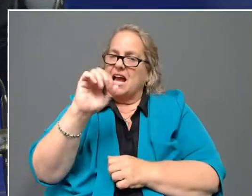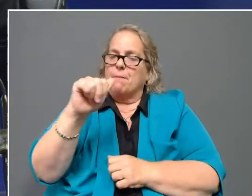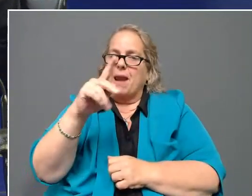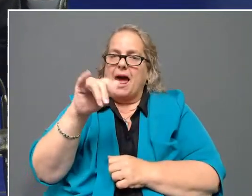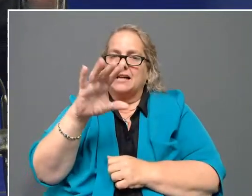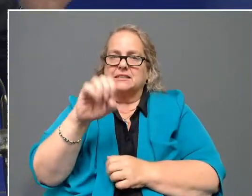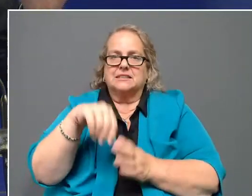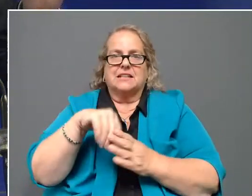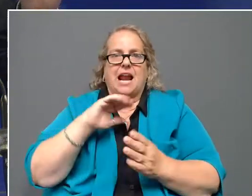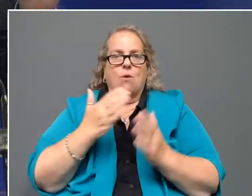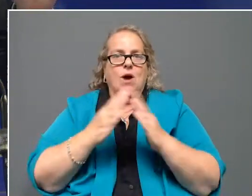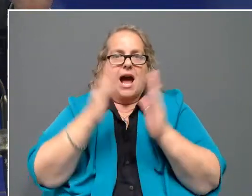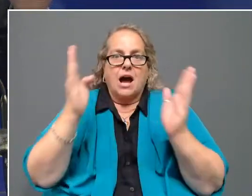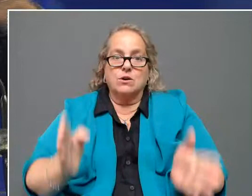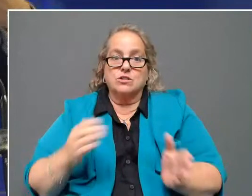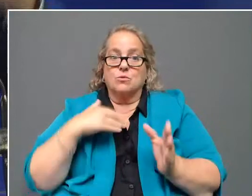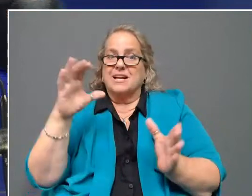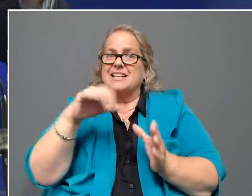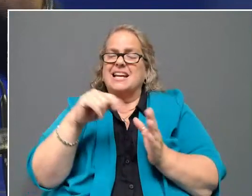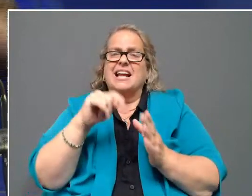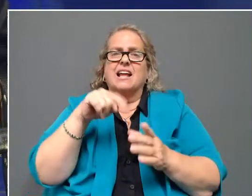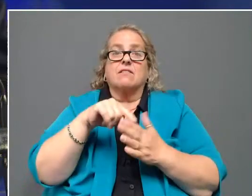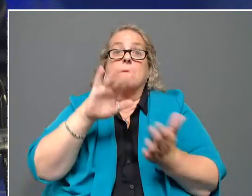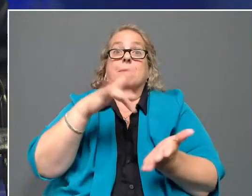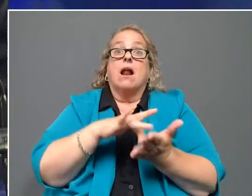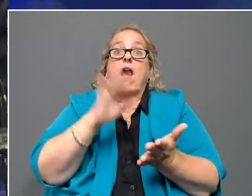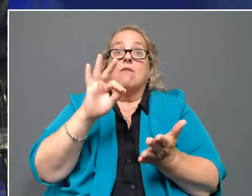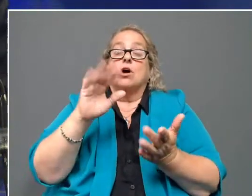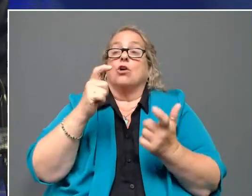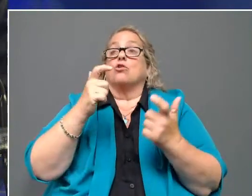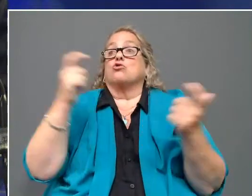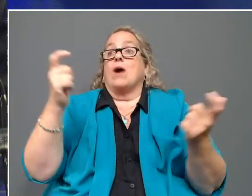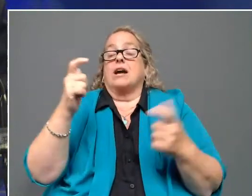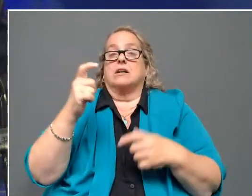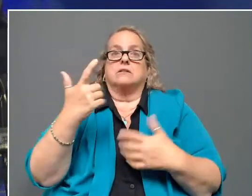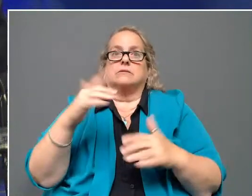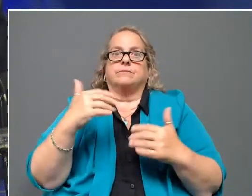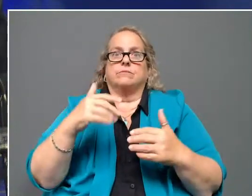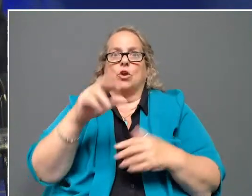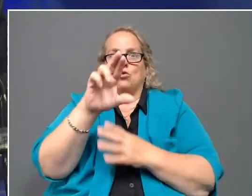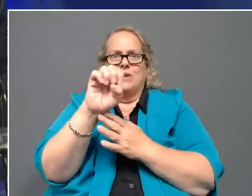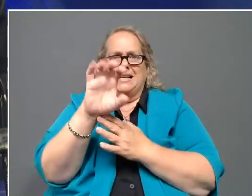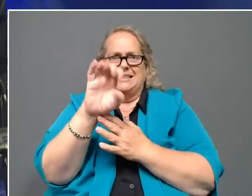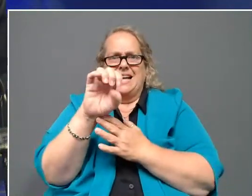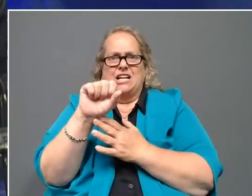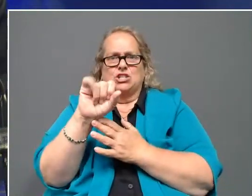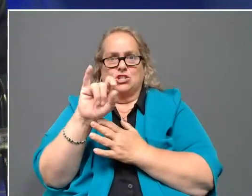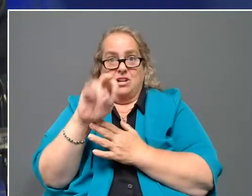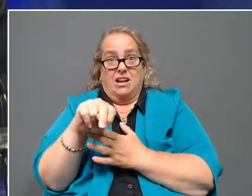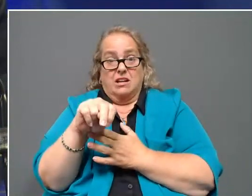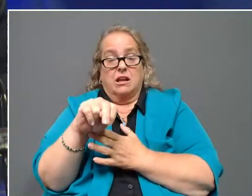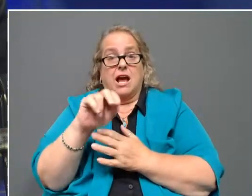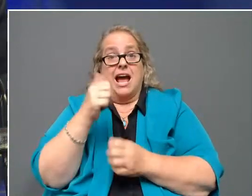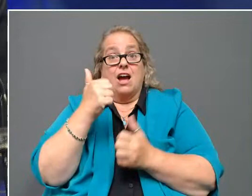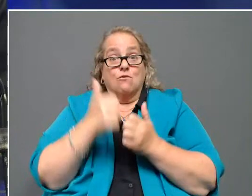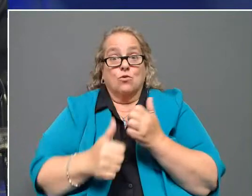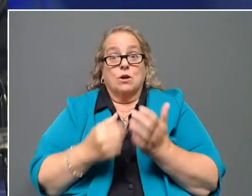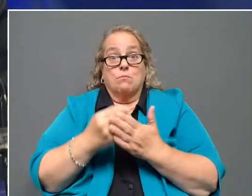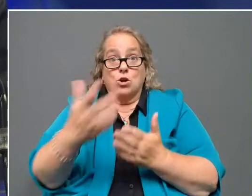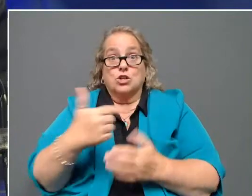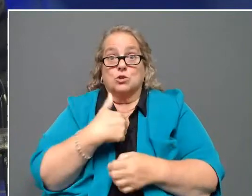midst of the Great Recession, where we knew that every purchase that we made would support those around us. And